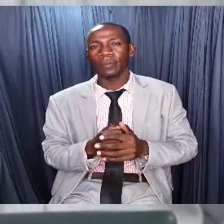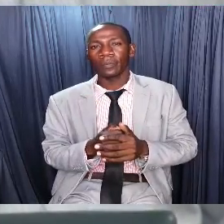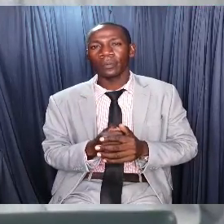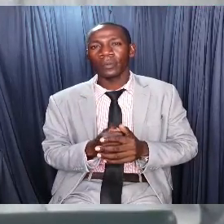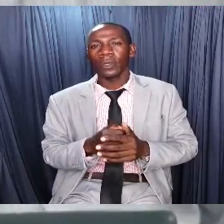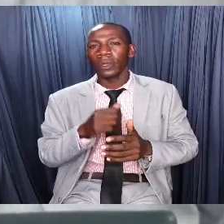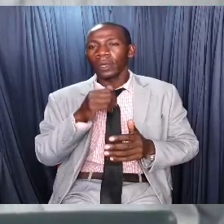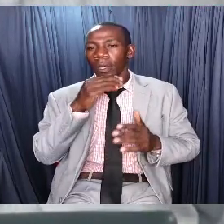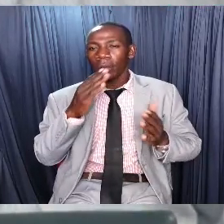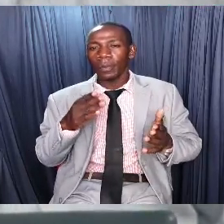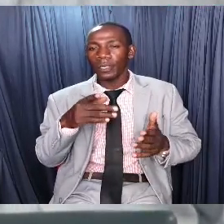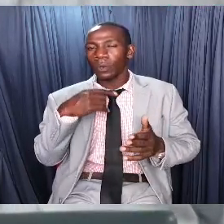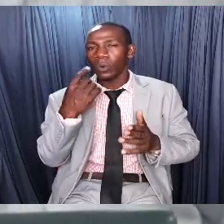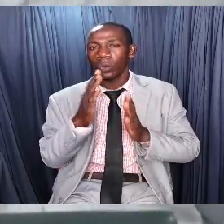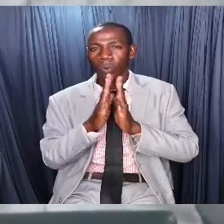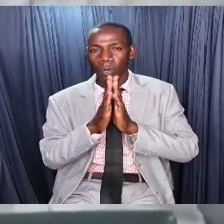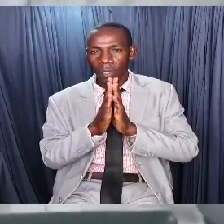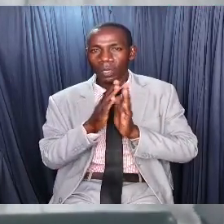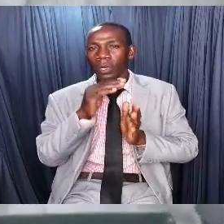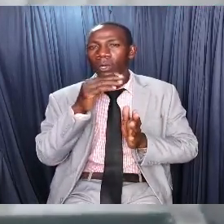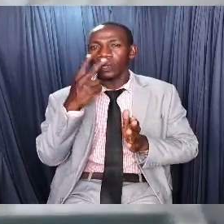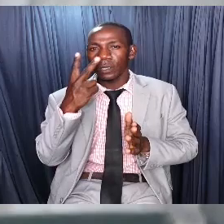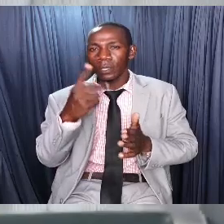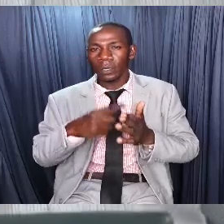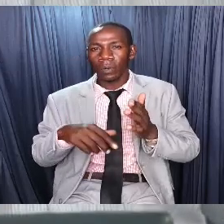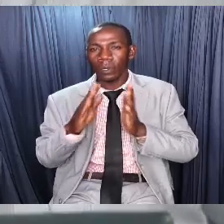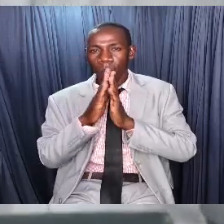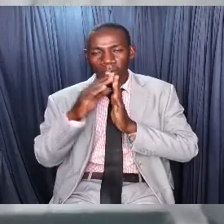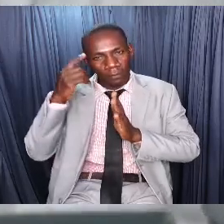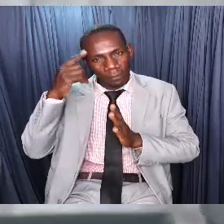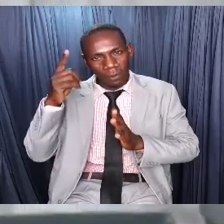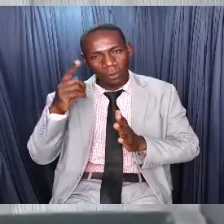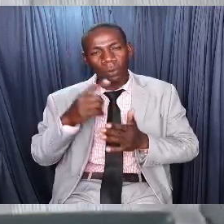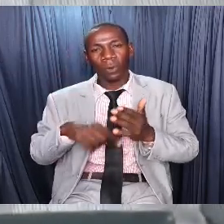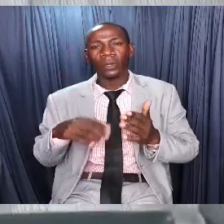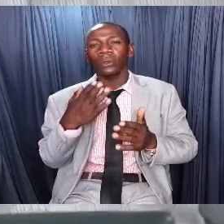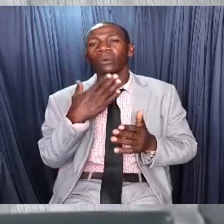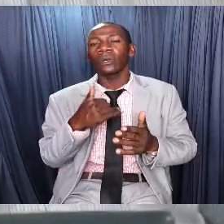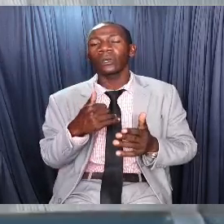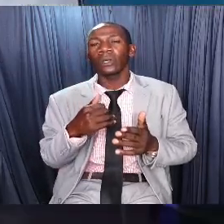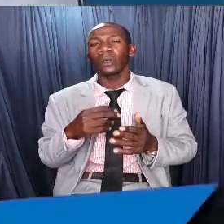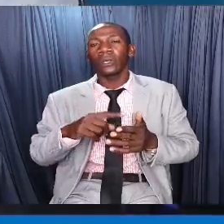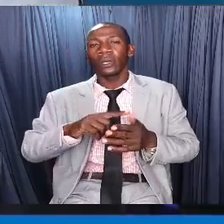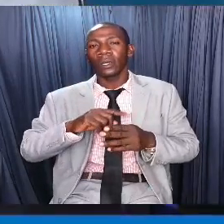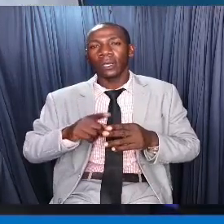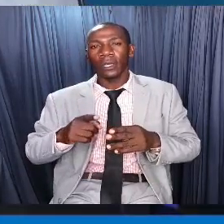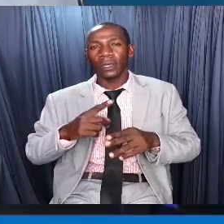Kwa mtu yule aliyeomba. To one who has asked. Hajaona kile ambacho. Has not seen whatever that. Anakitaka. He is seeking. Nafasi ya pili iko. The second chance is there.